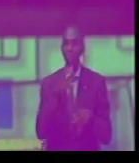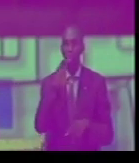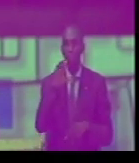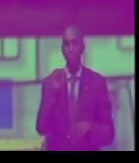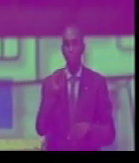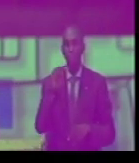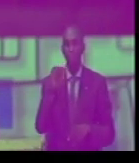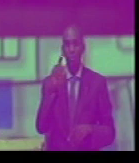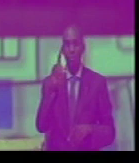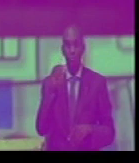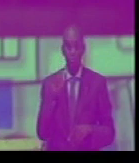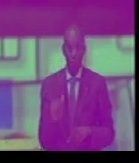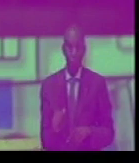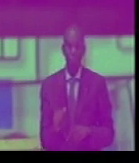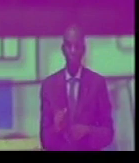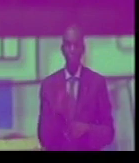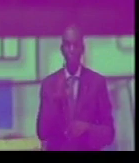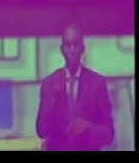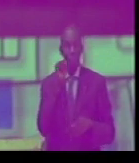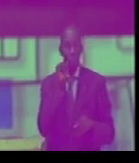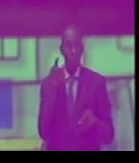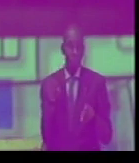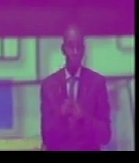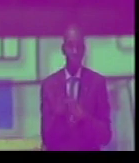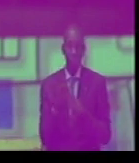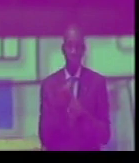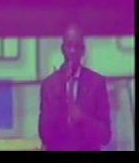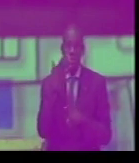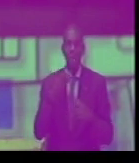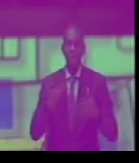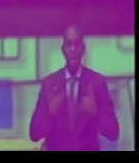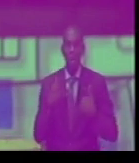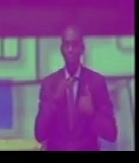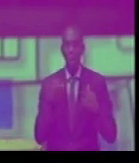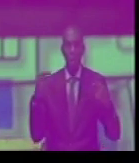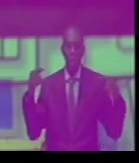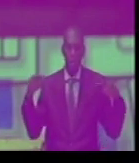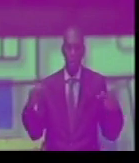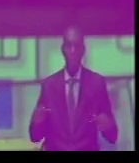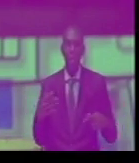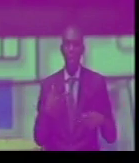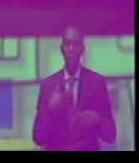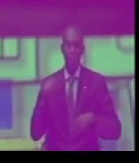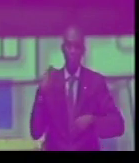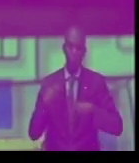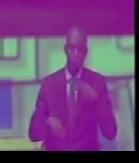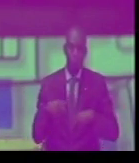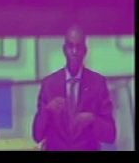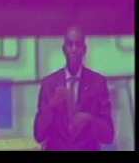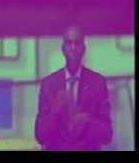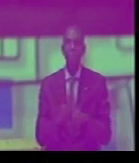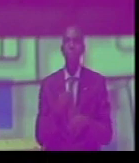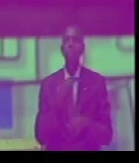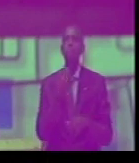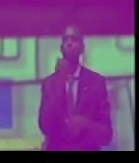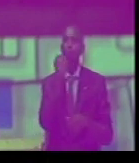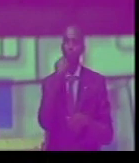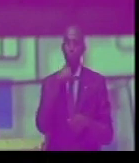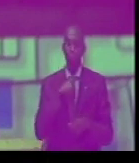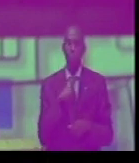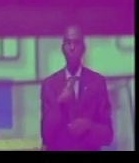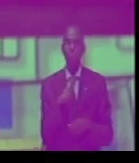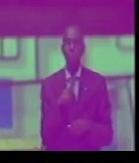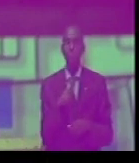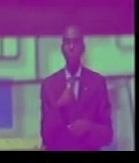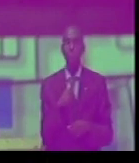We have from Edmonton, Canada, we have Sister Adenike Fashion, who has been having pains and